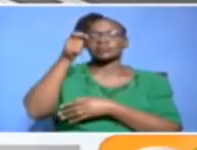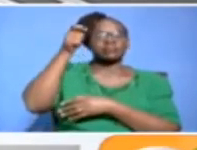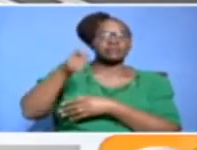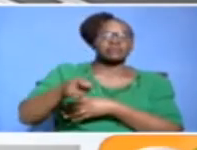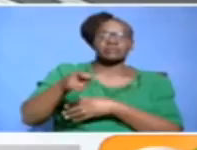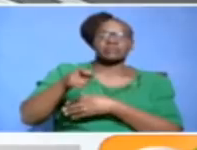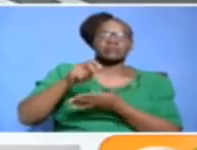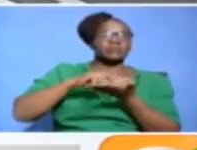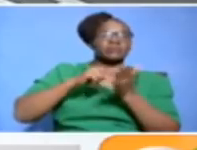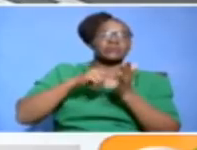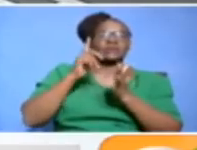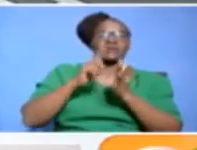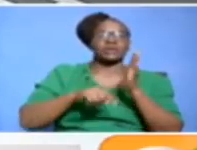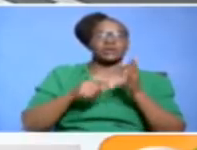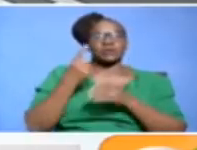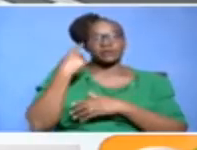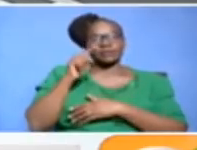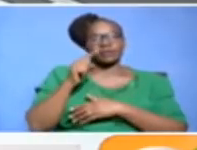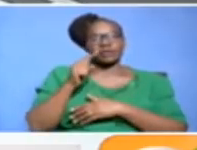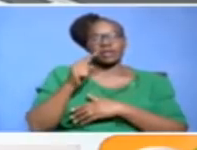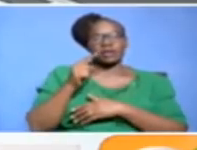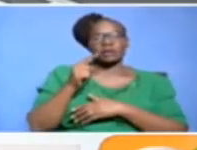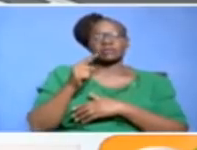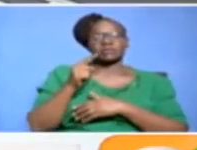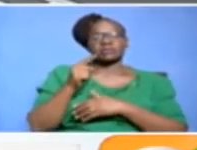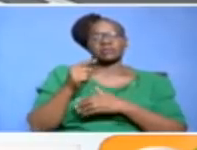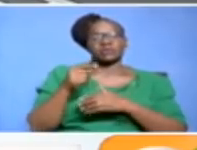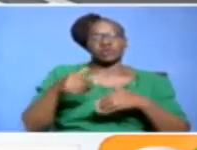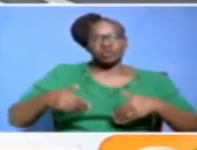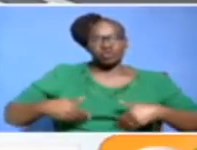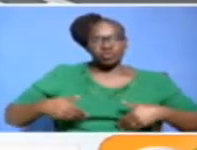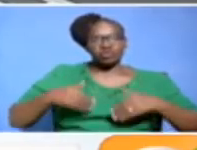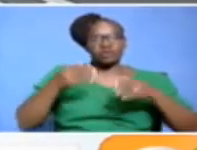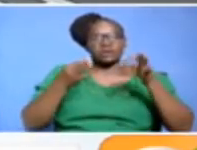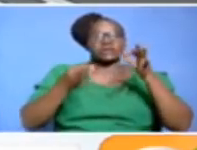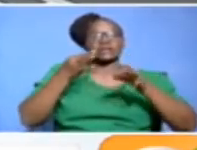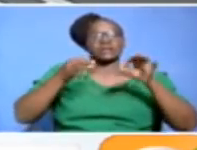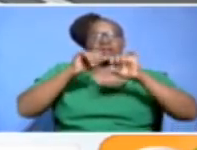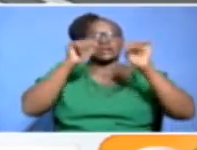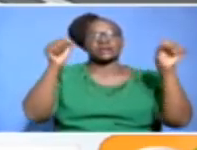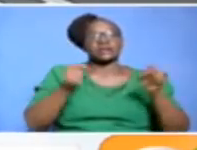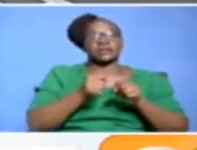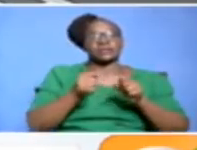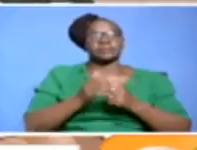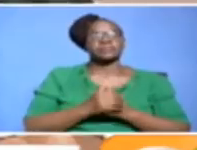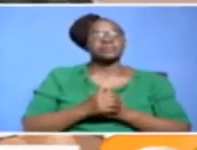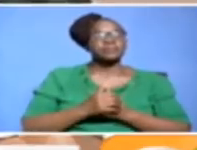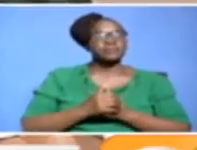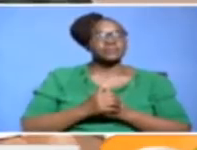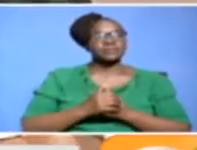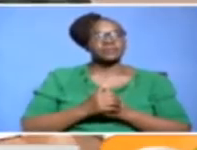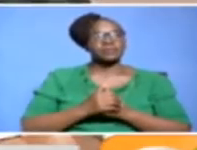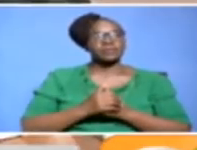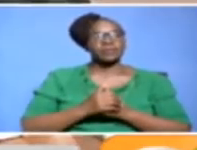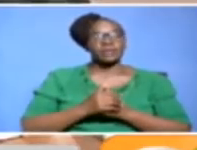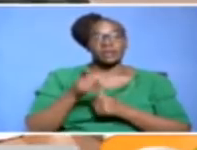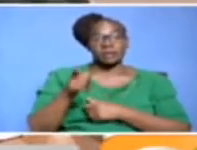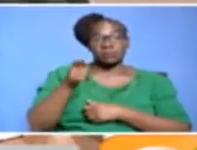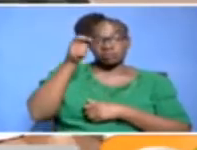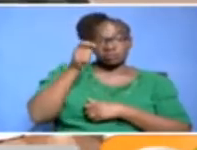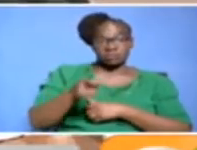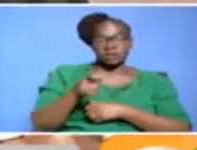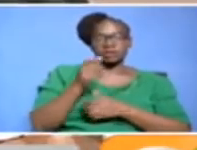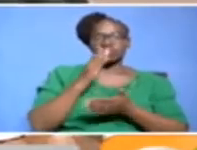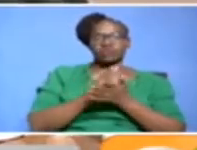ruling mean for the juvenile justice system? I'll begin with you, Miriam. The ruling, I'll say, brings a lot